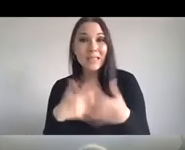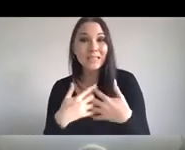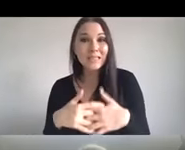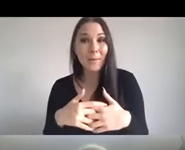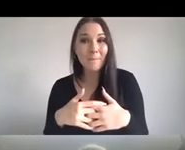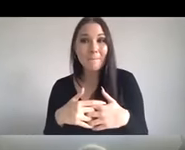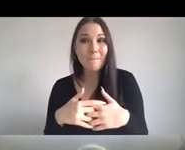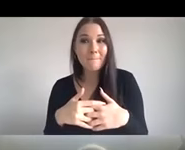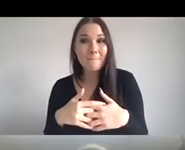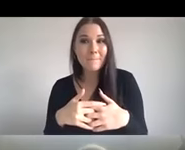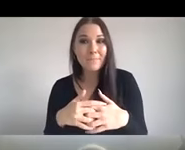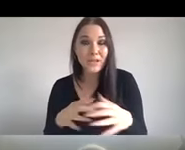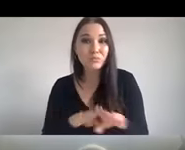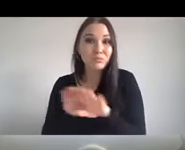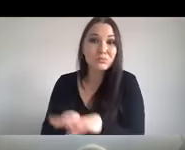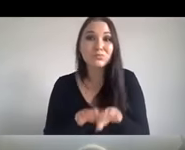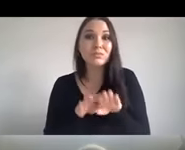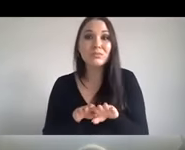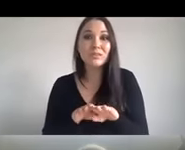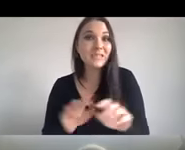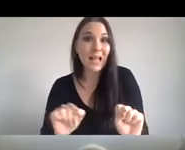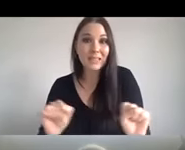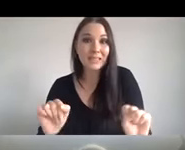yet, which is really composed by